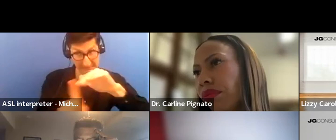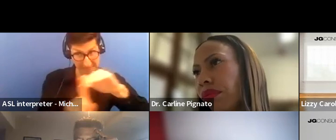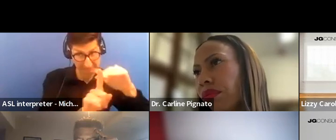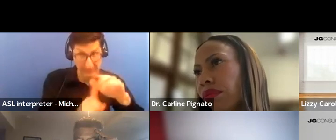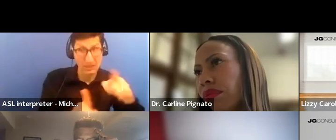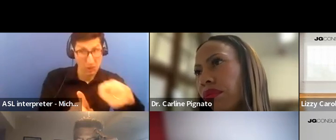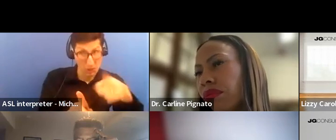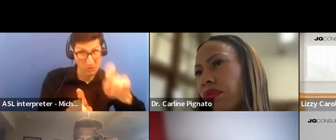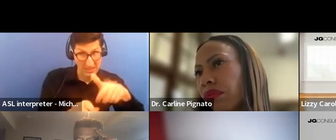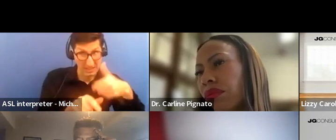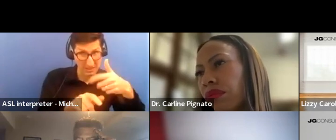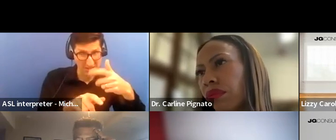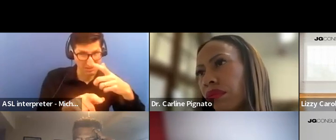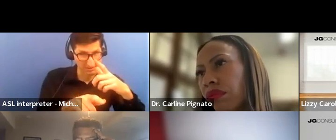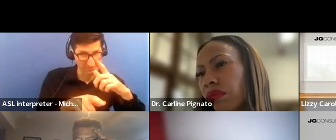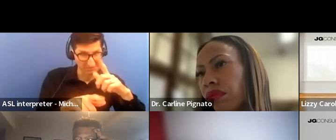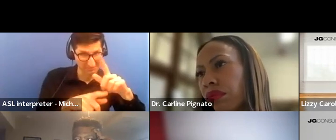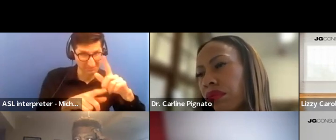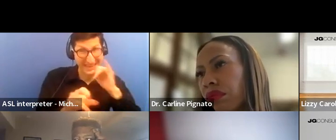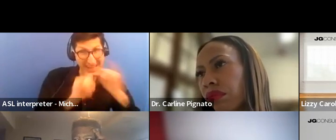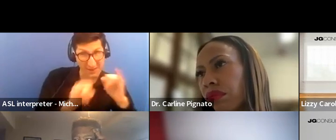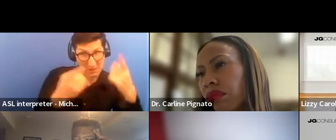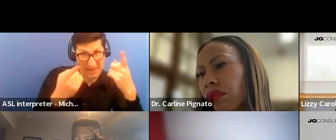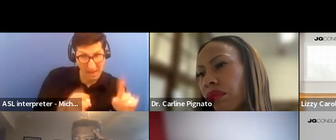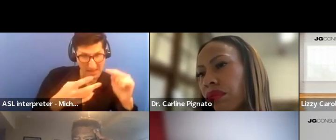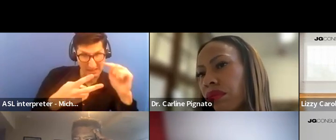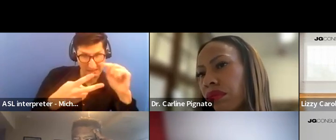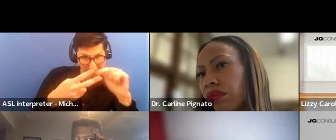days. So we don't have to change our calendar for the incoming